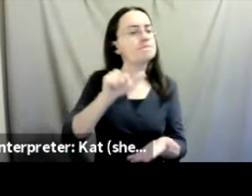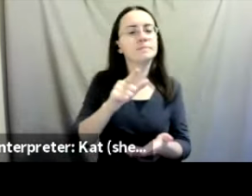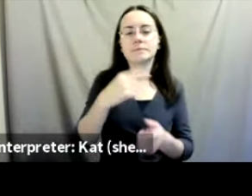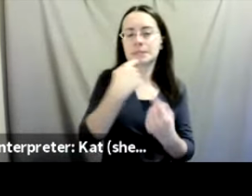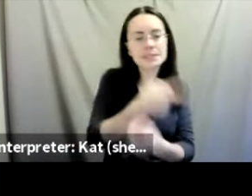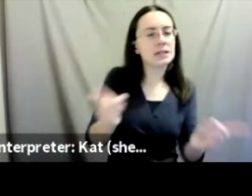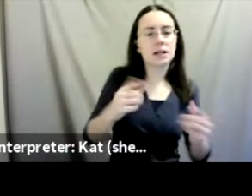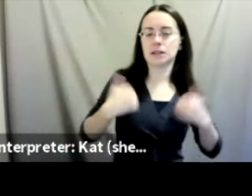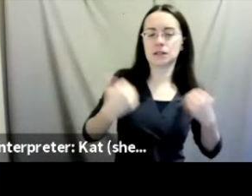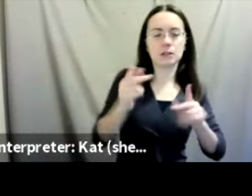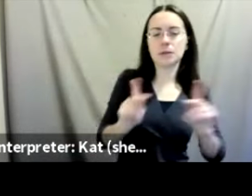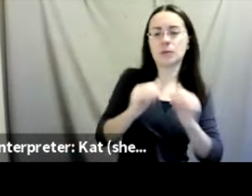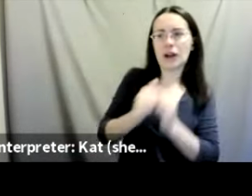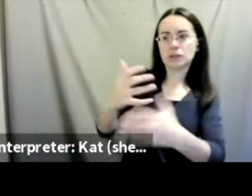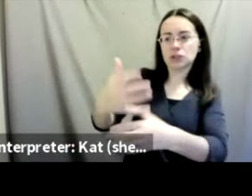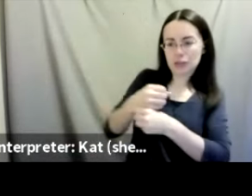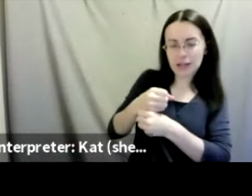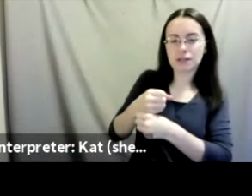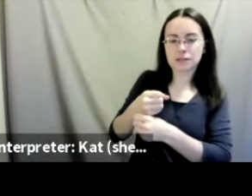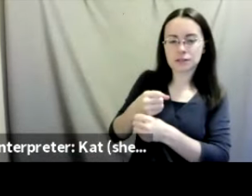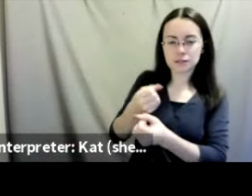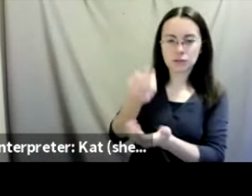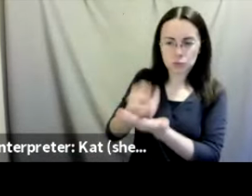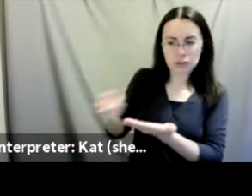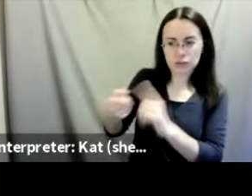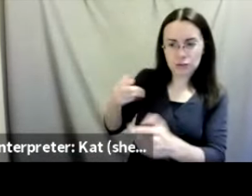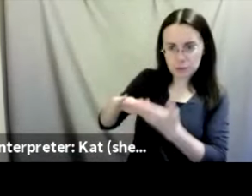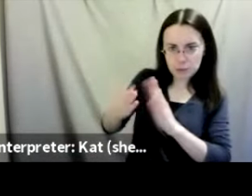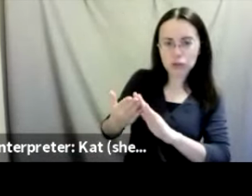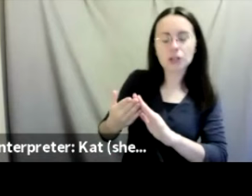health resources in the community, but school districts are deciding not to do it.